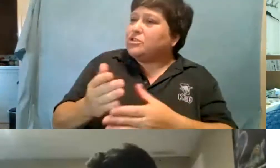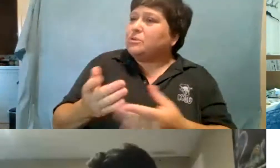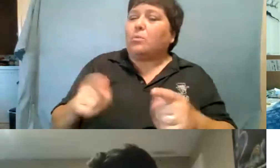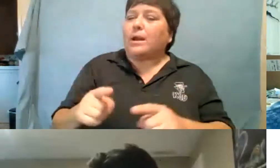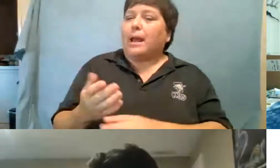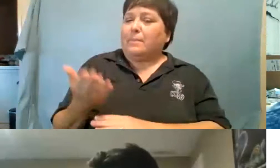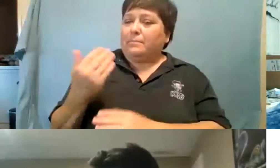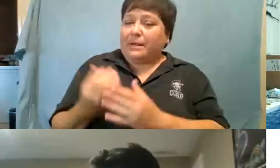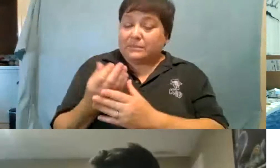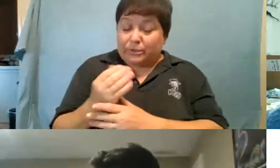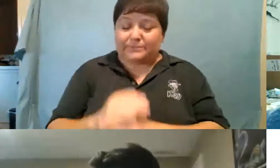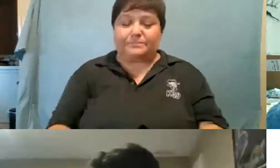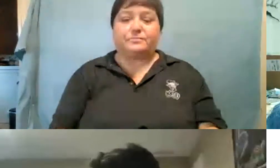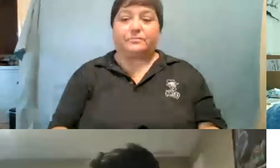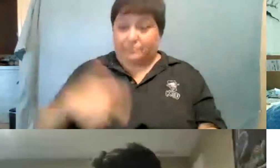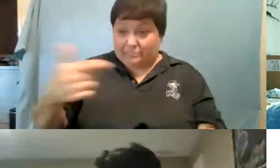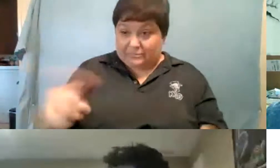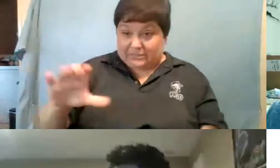So, CJ?